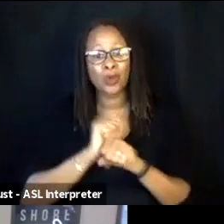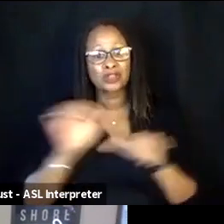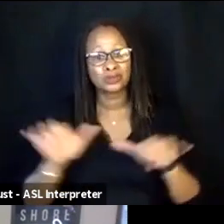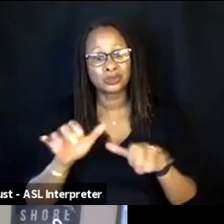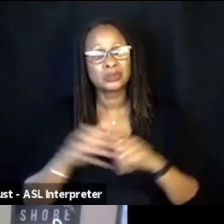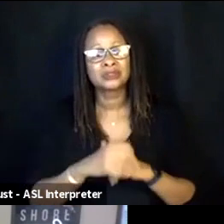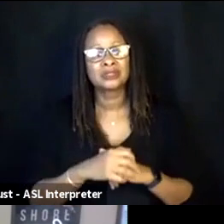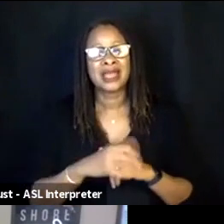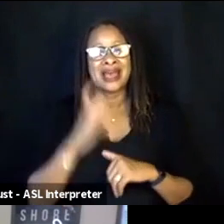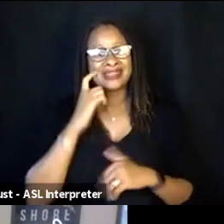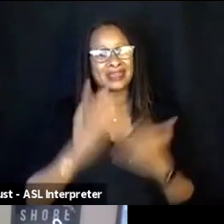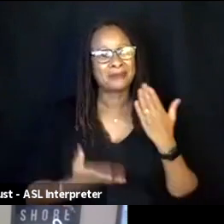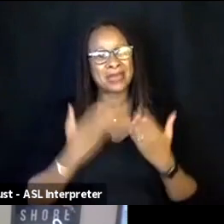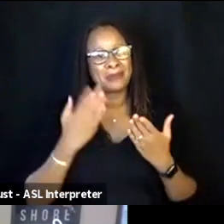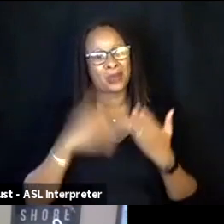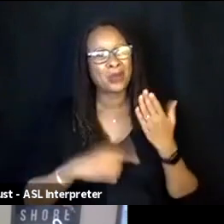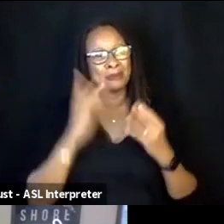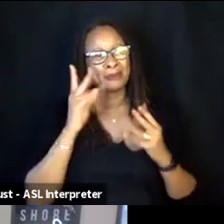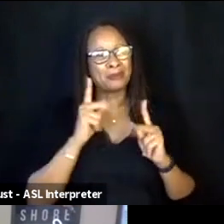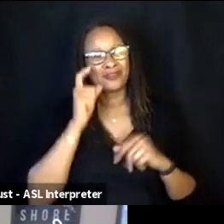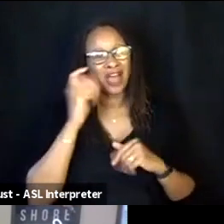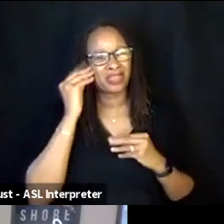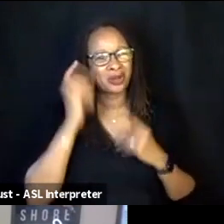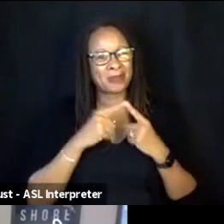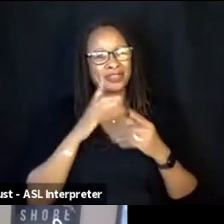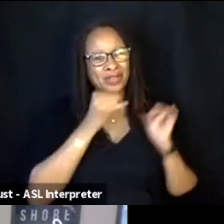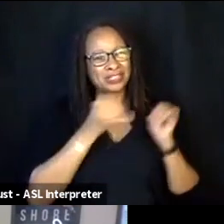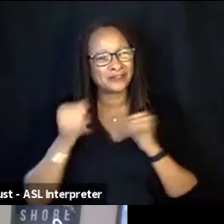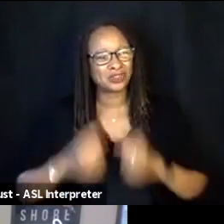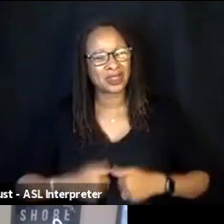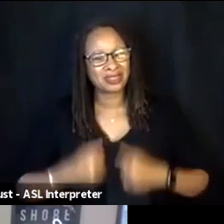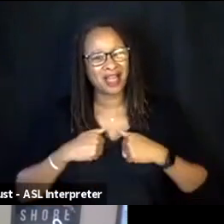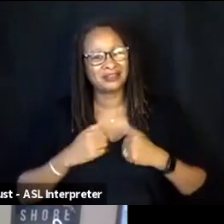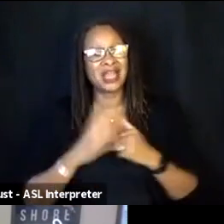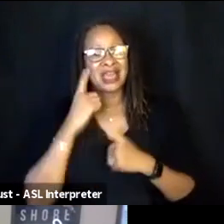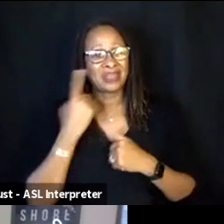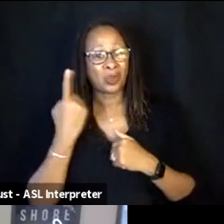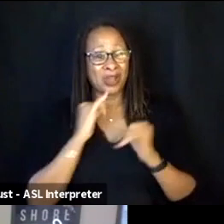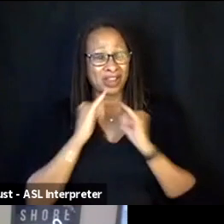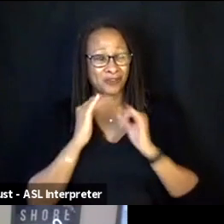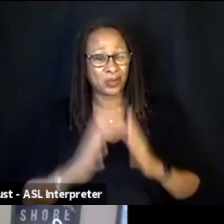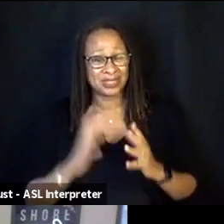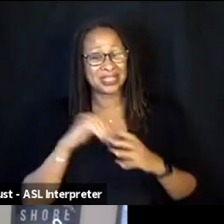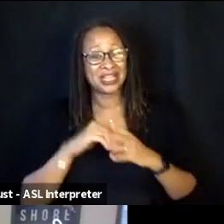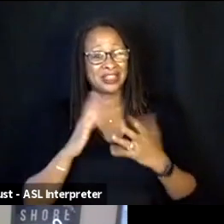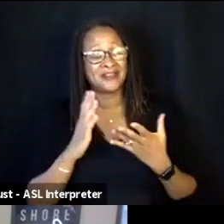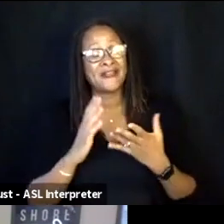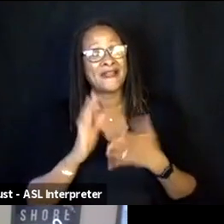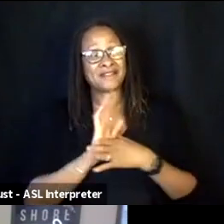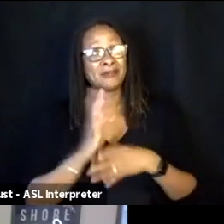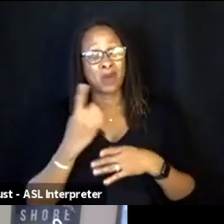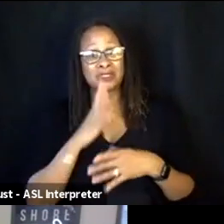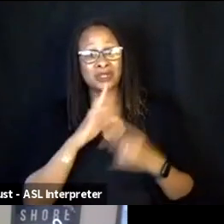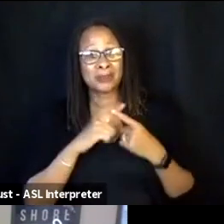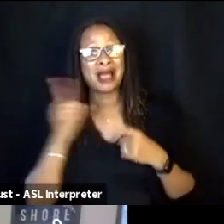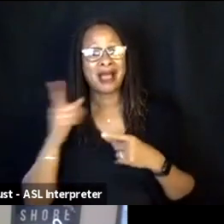think maybe what people haven't thought about is their own individual lives. And I think one of the interviewees in the film talked about, you know, he's always the